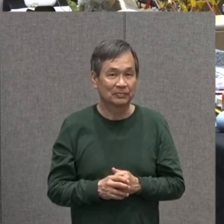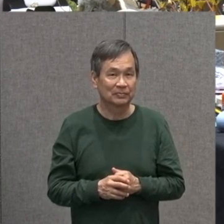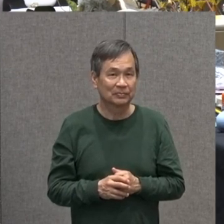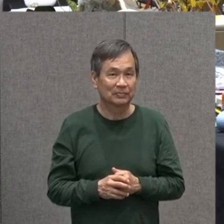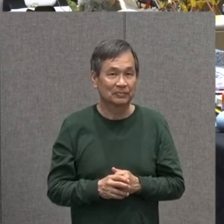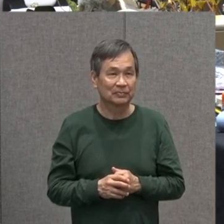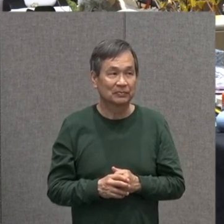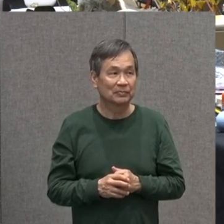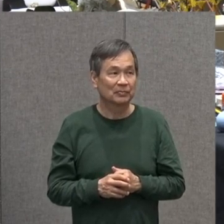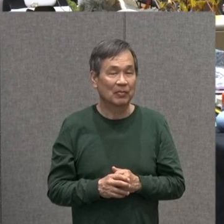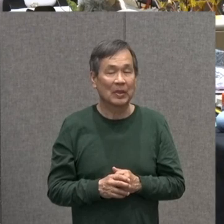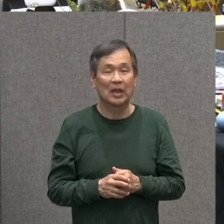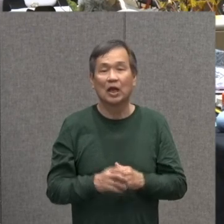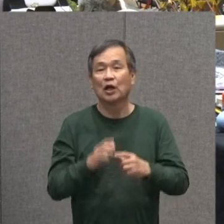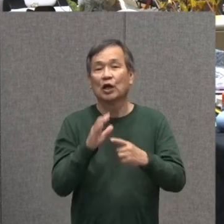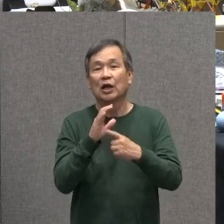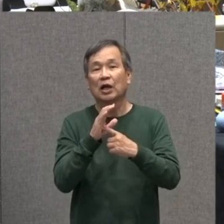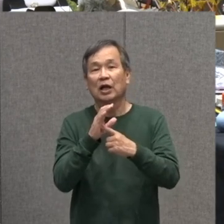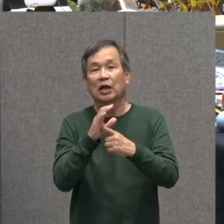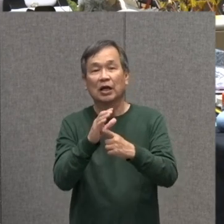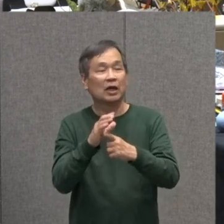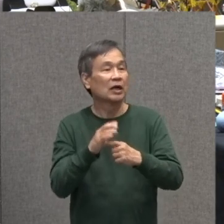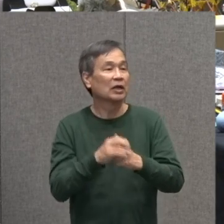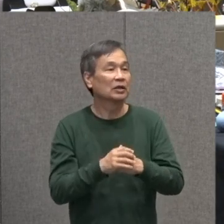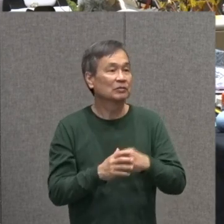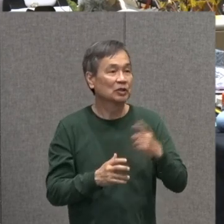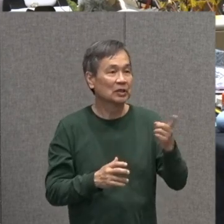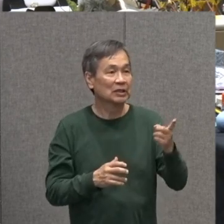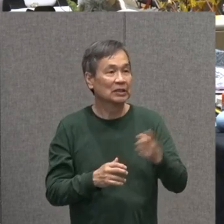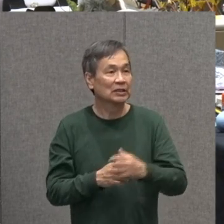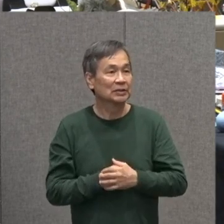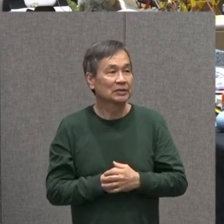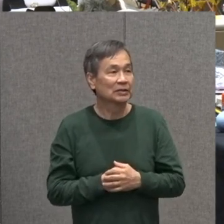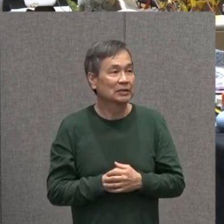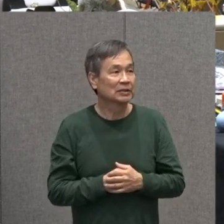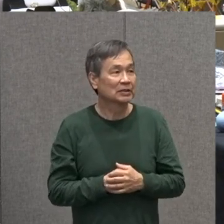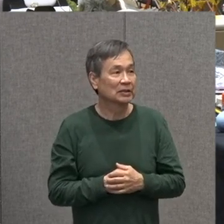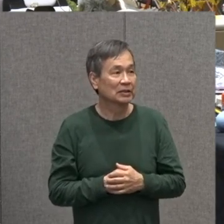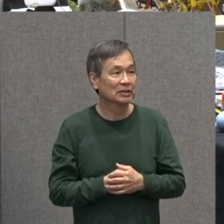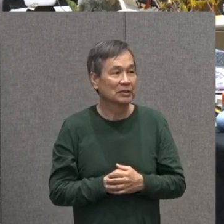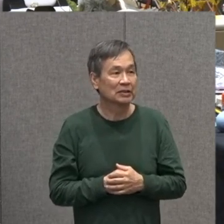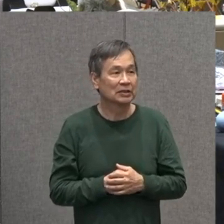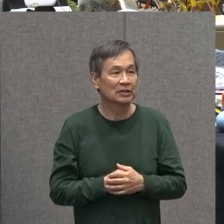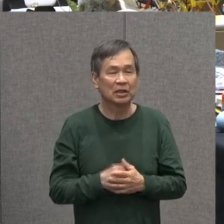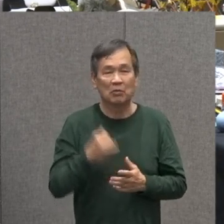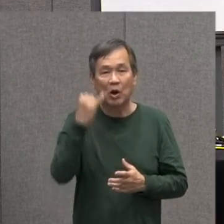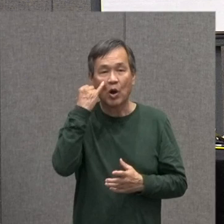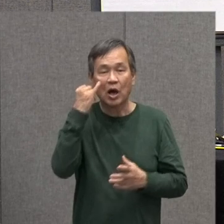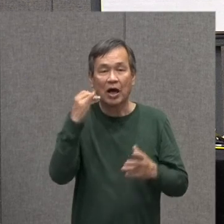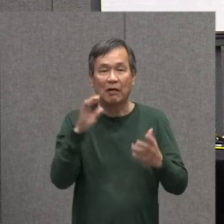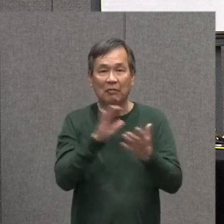so what I'm going to show you is something called a tab. So if I have a square of paper,